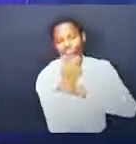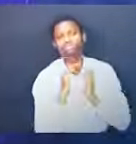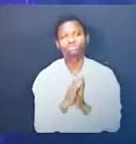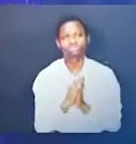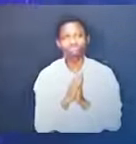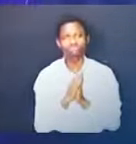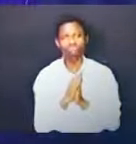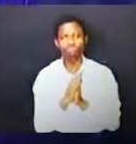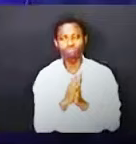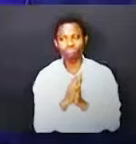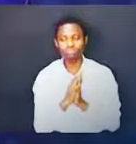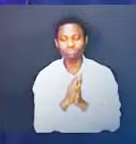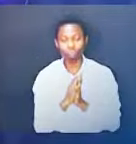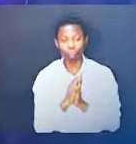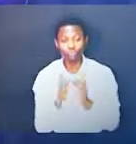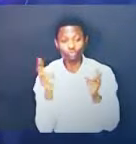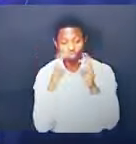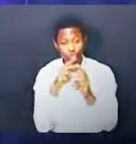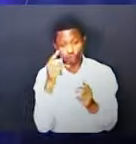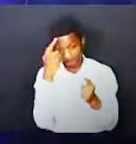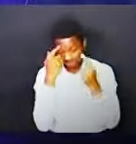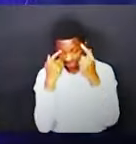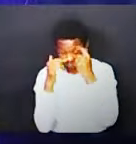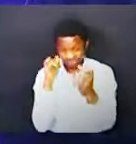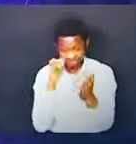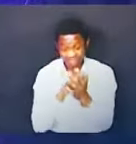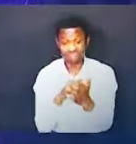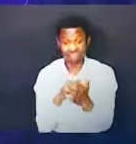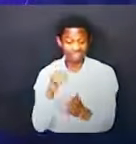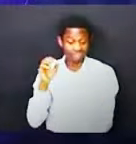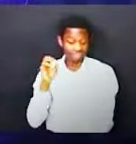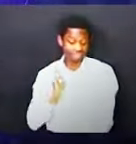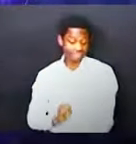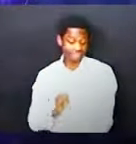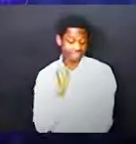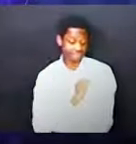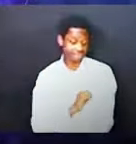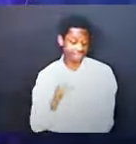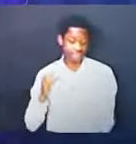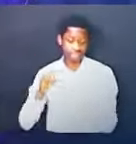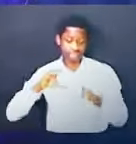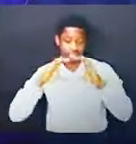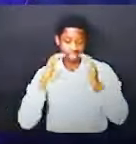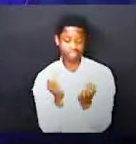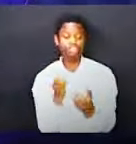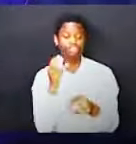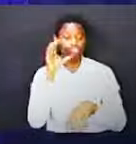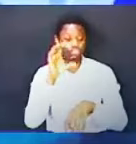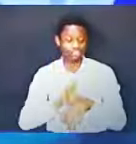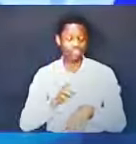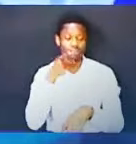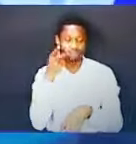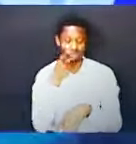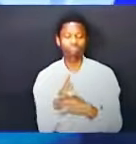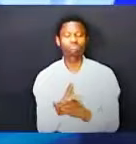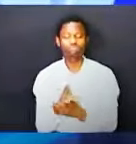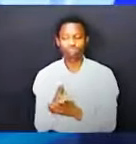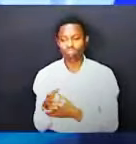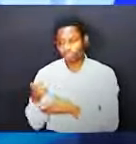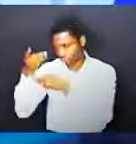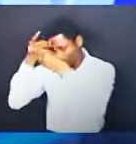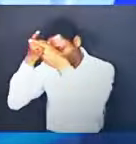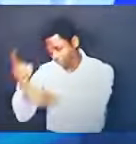Now, consequently, the Executive Council of the Church has decided that the theme for the